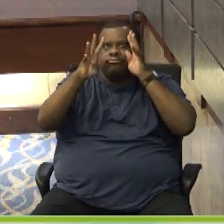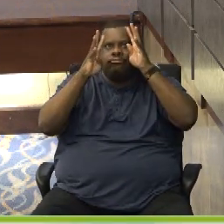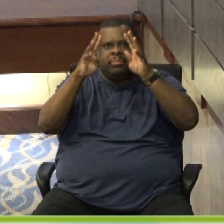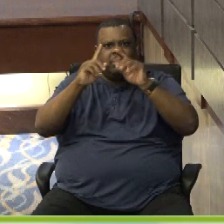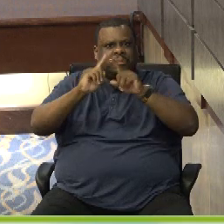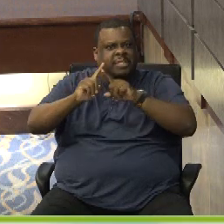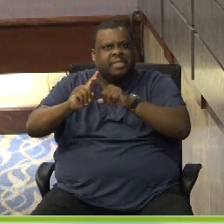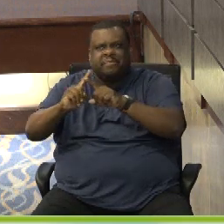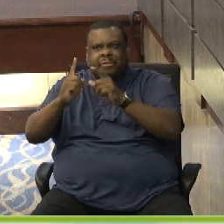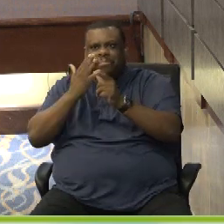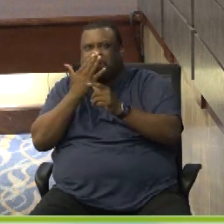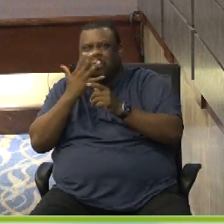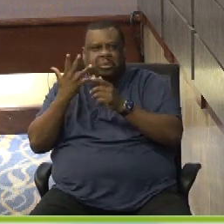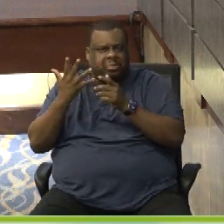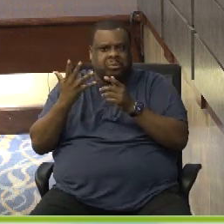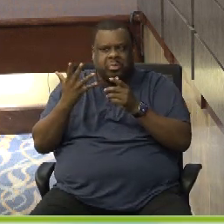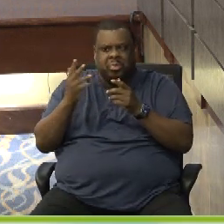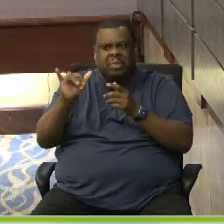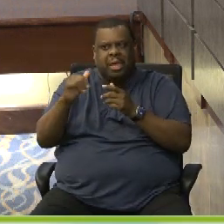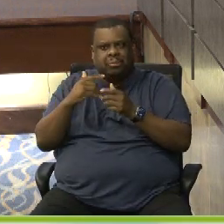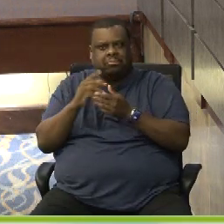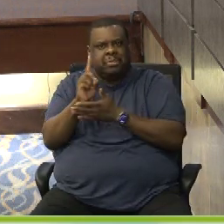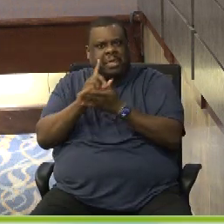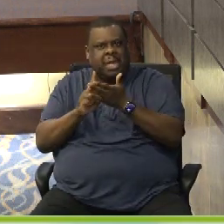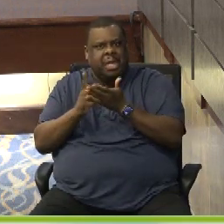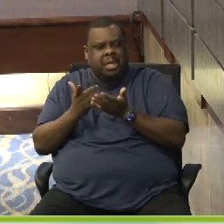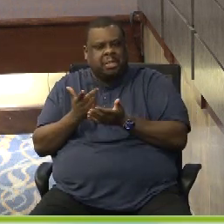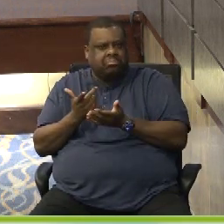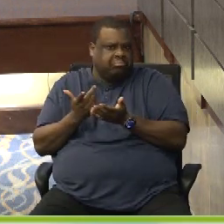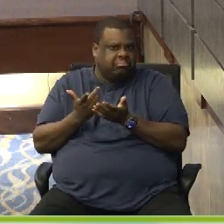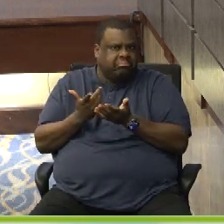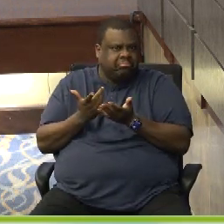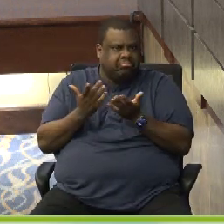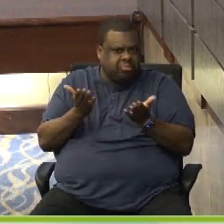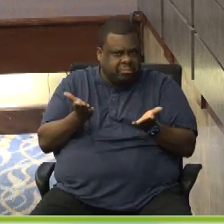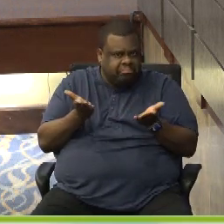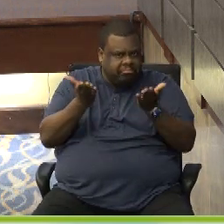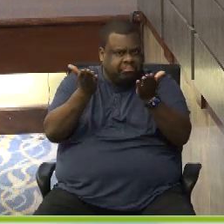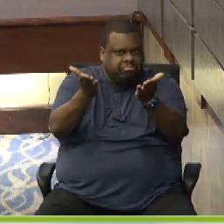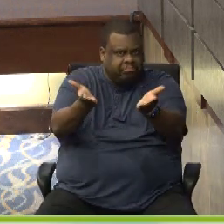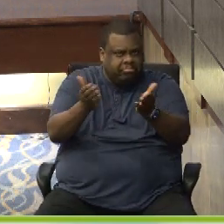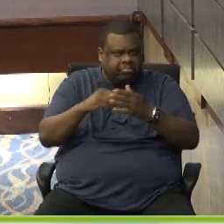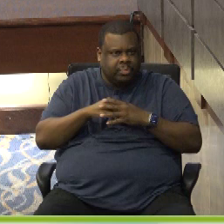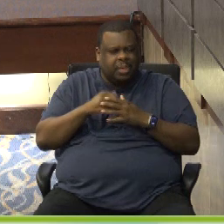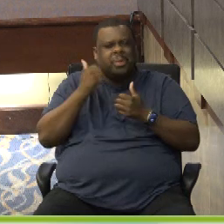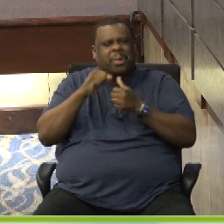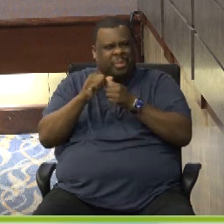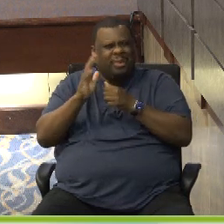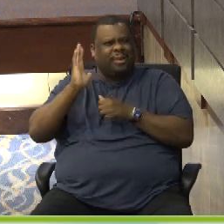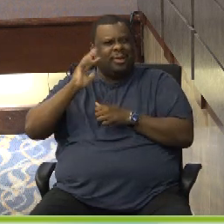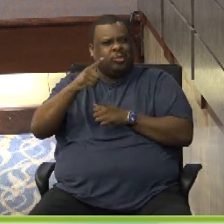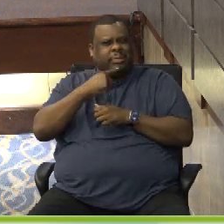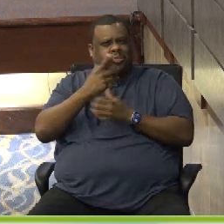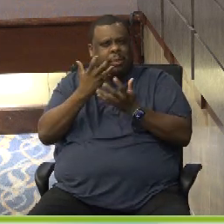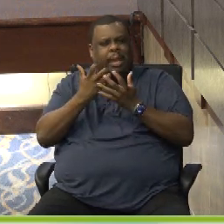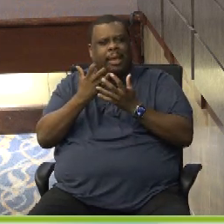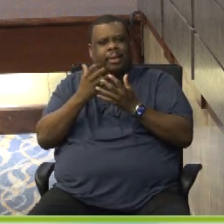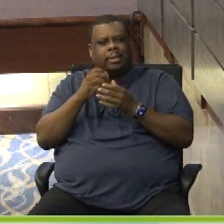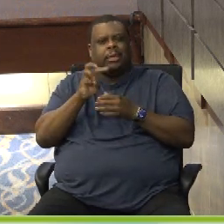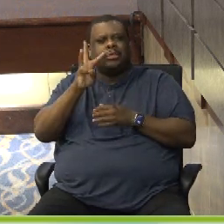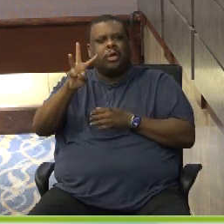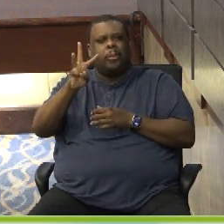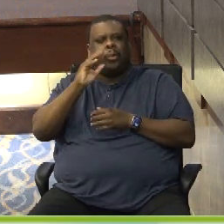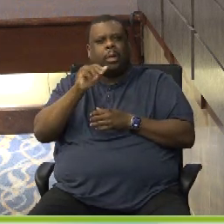idea of celebrating those designs and taking the parts. I remember when we were first talking about why you guys like the Flying W, and people pointing out things